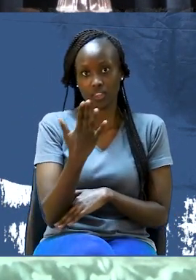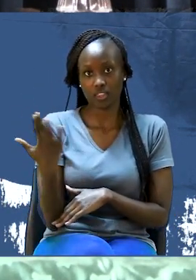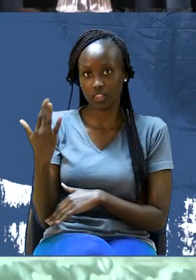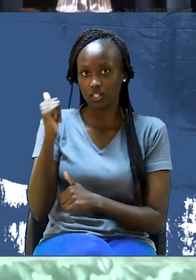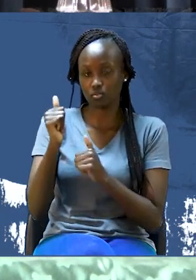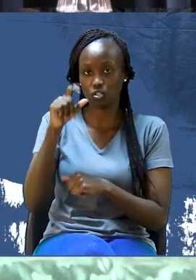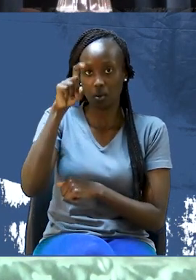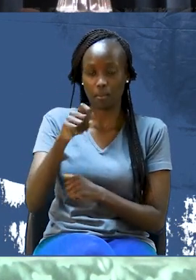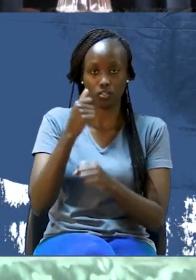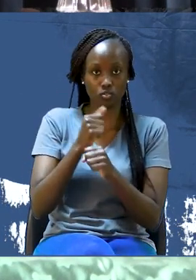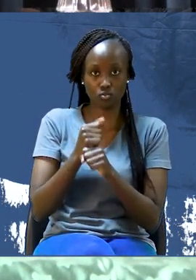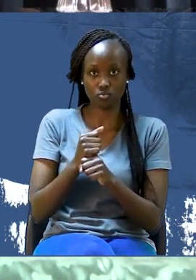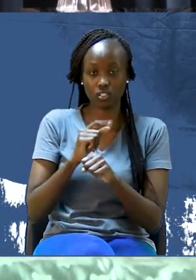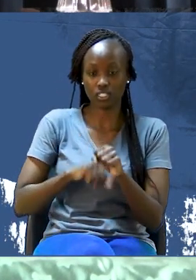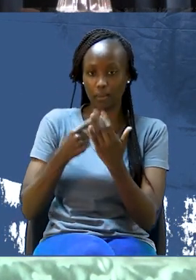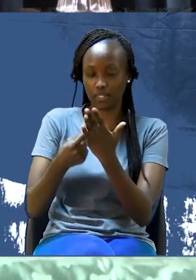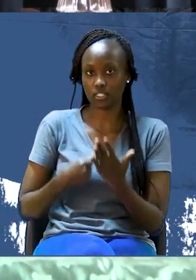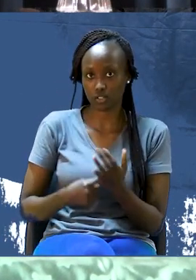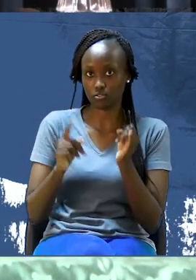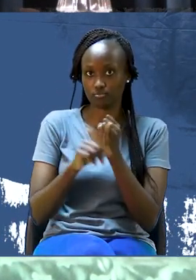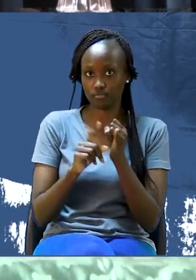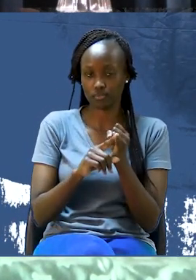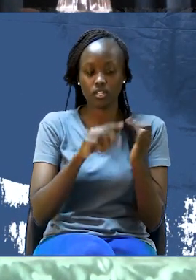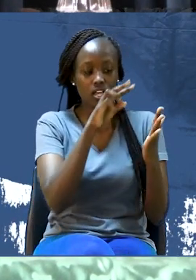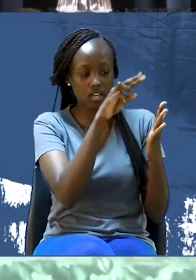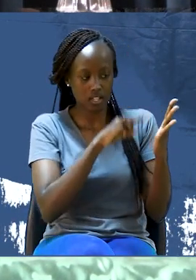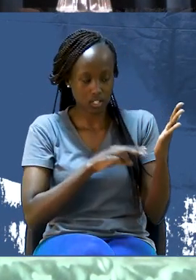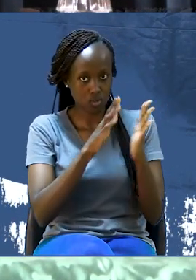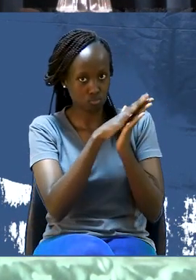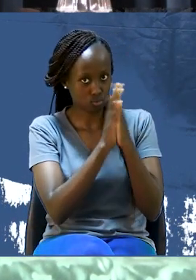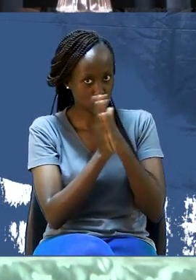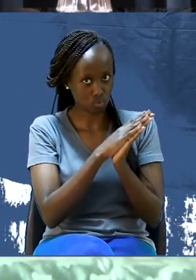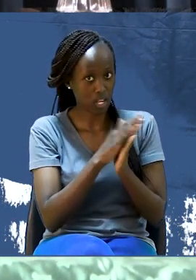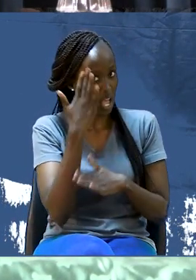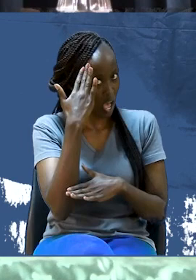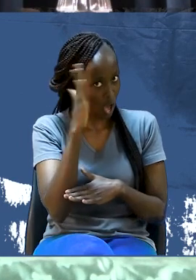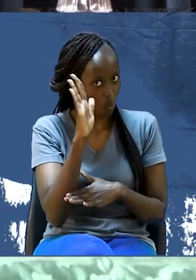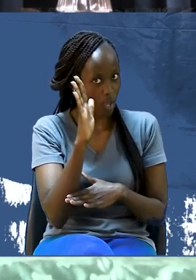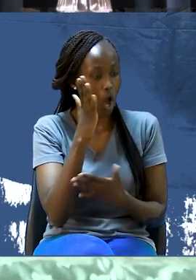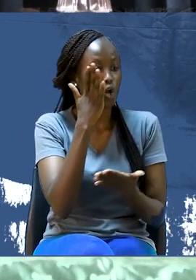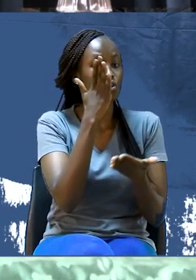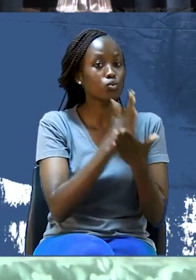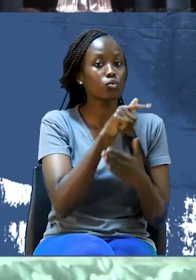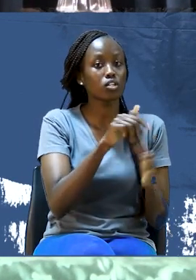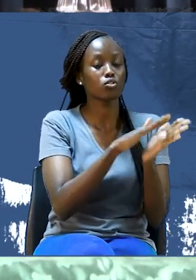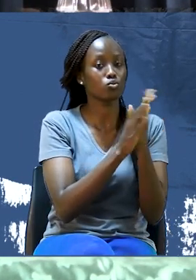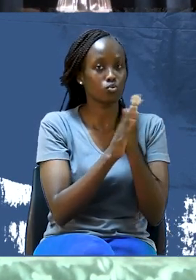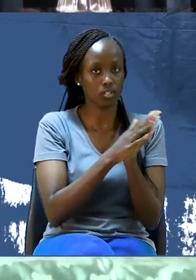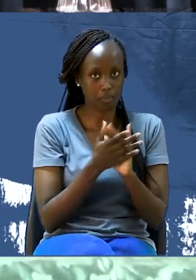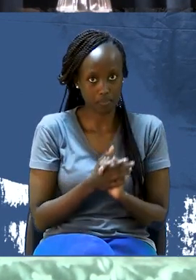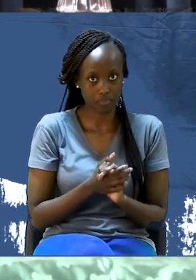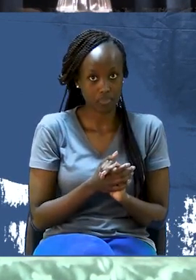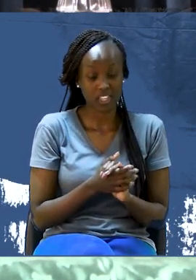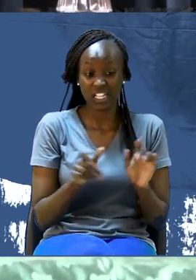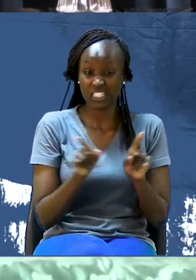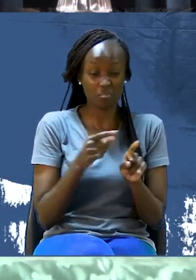that discussion. One, observe the text. Find out the details and facts in the passage. I have often found